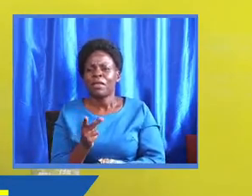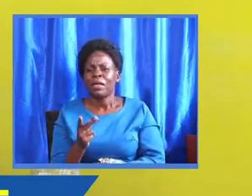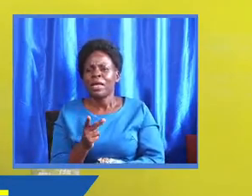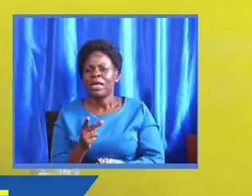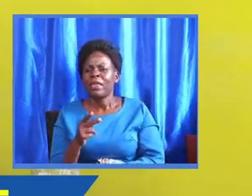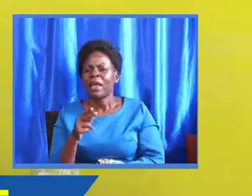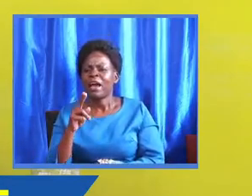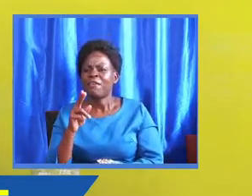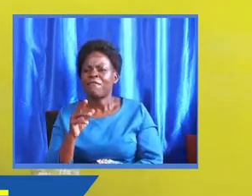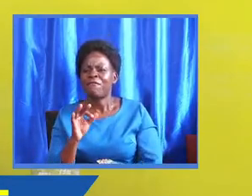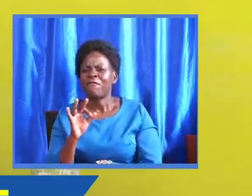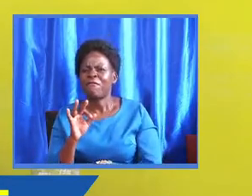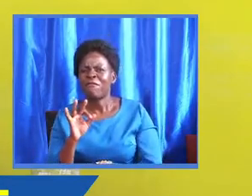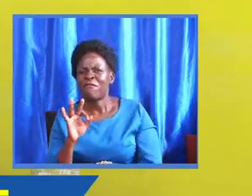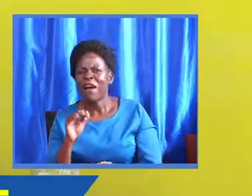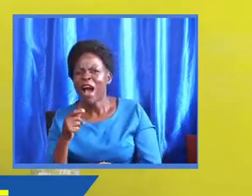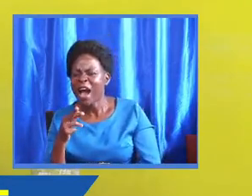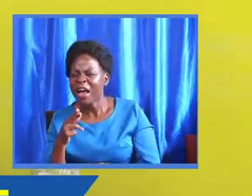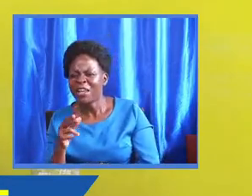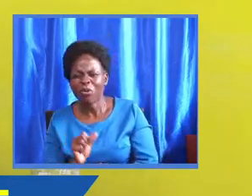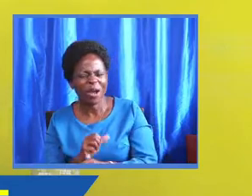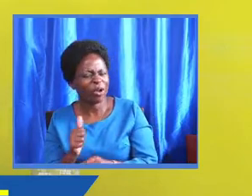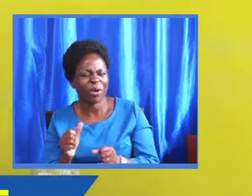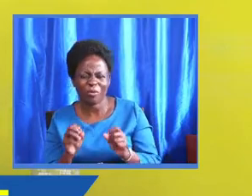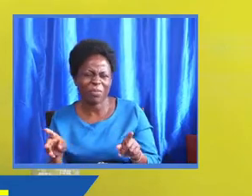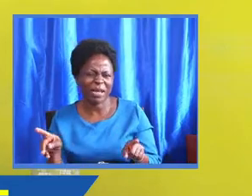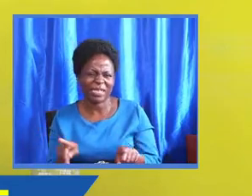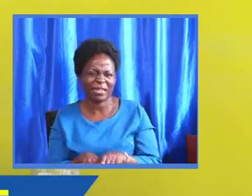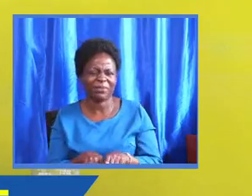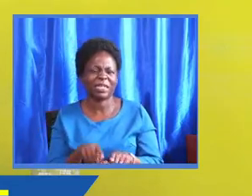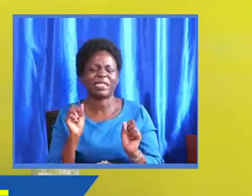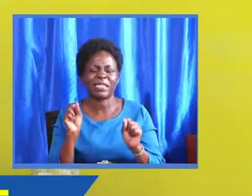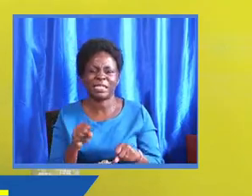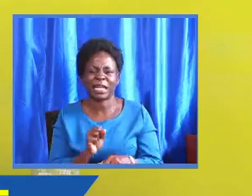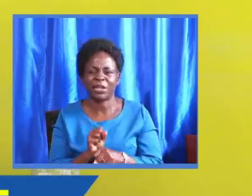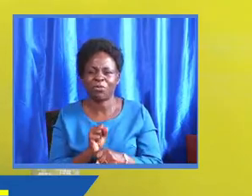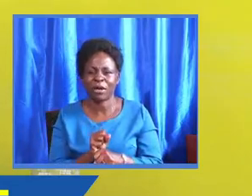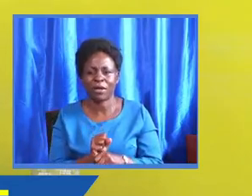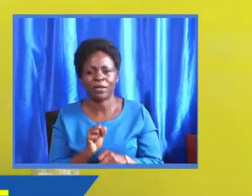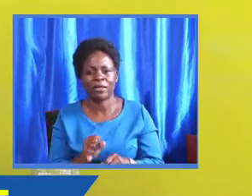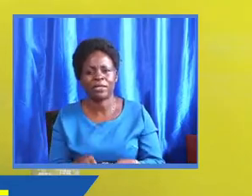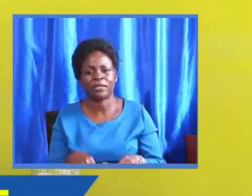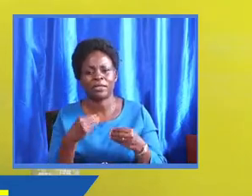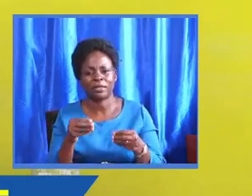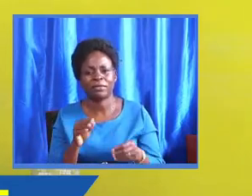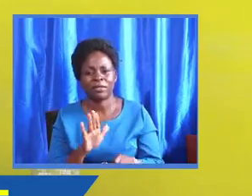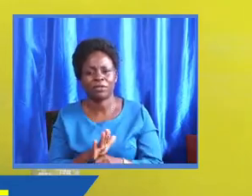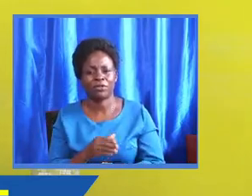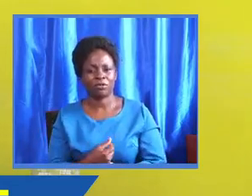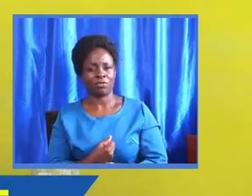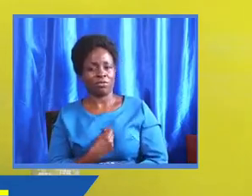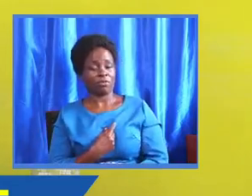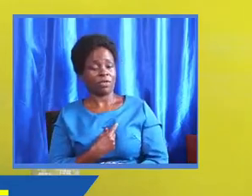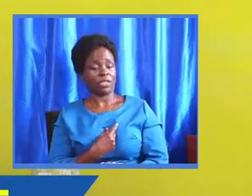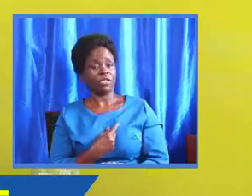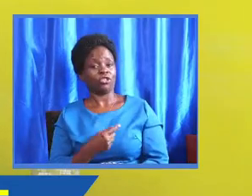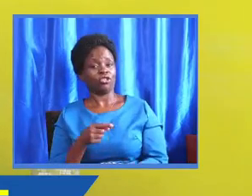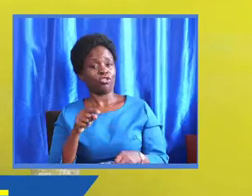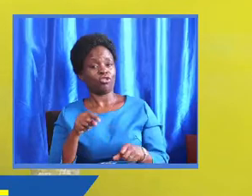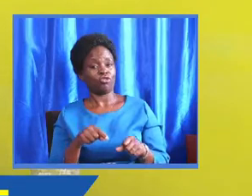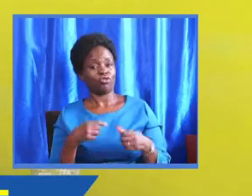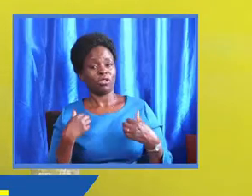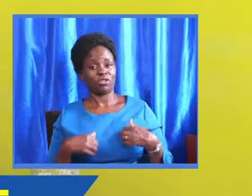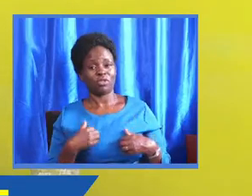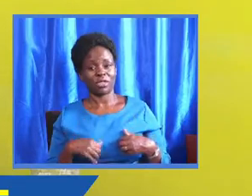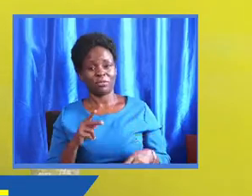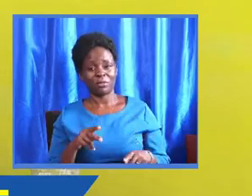REIT, has not performed as well as it should have done. So that hasn't given a lot of confidence to interested